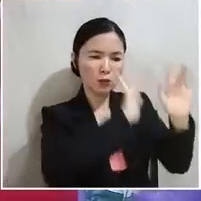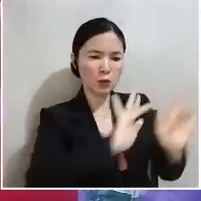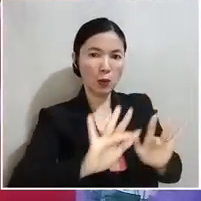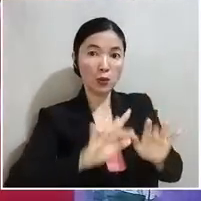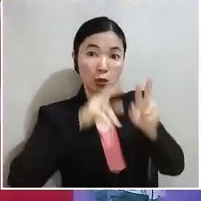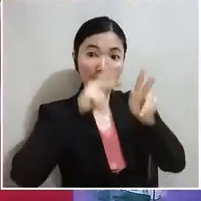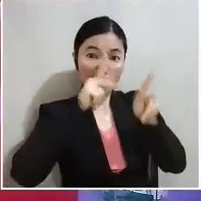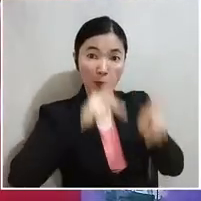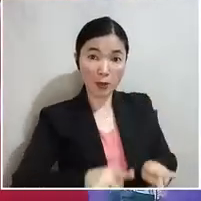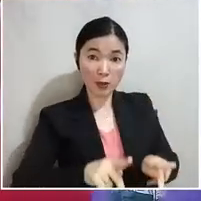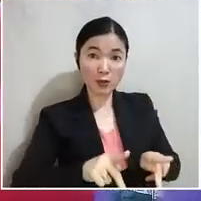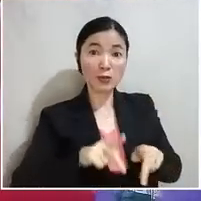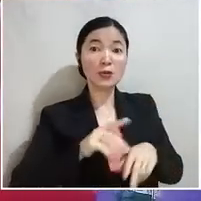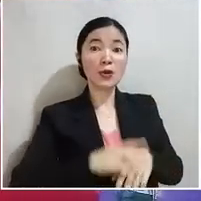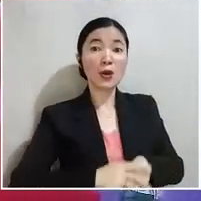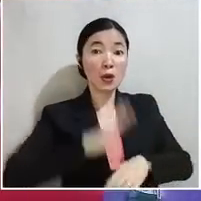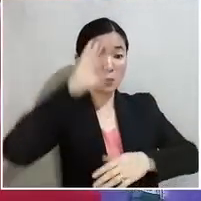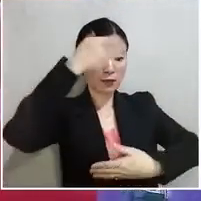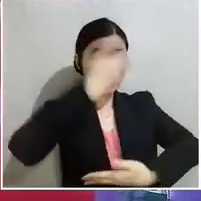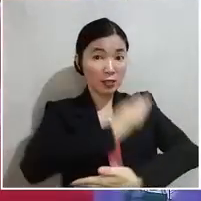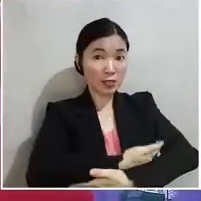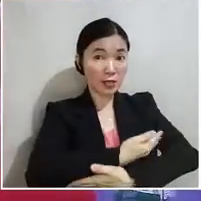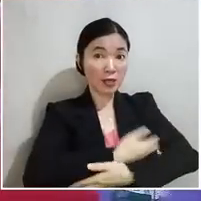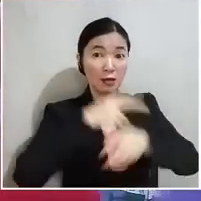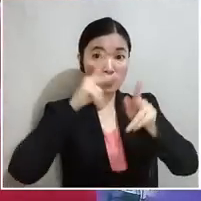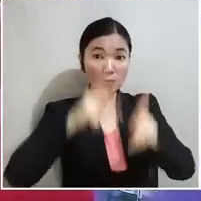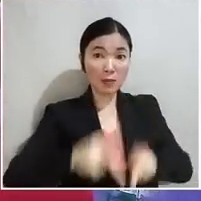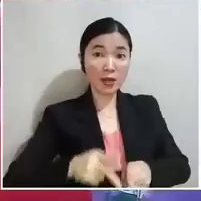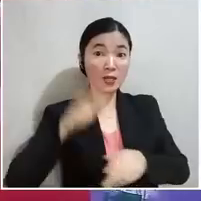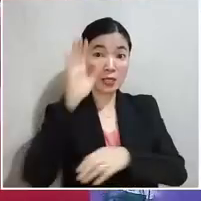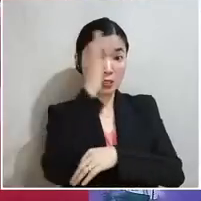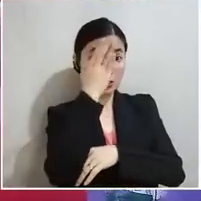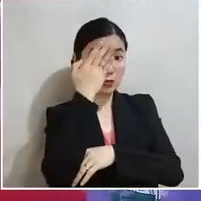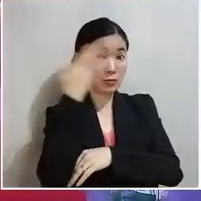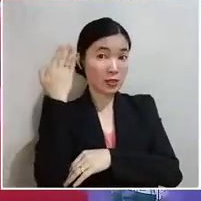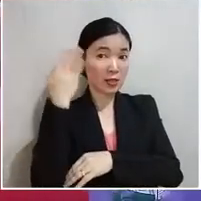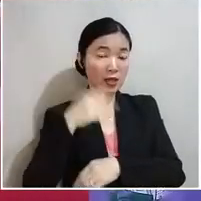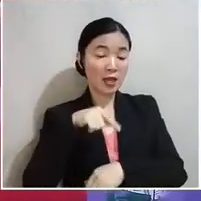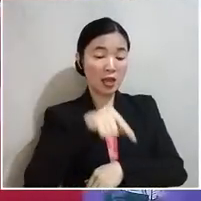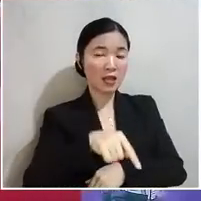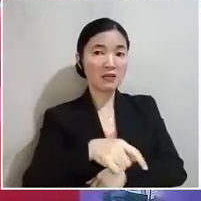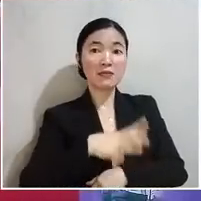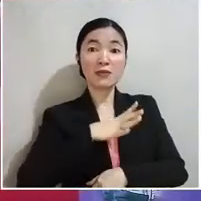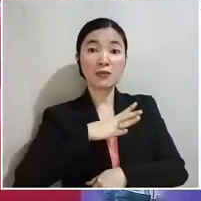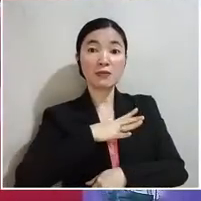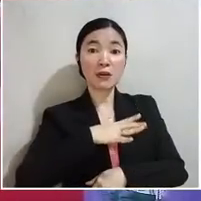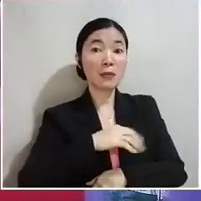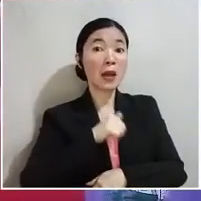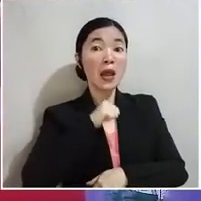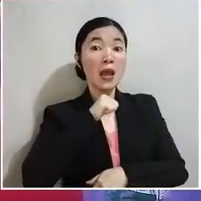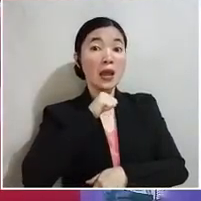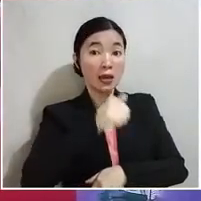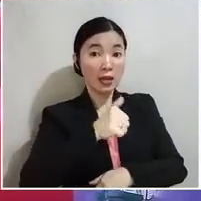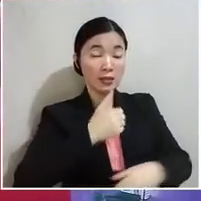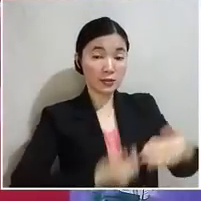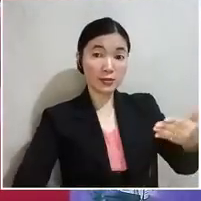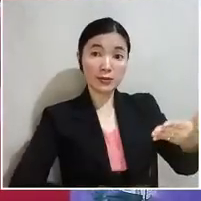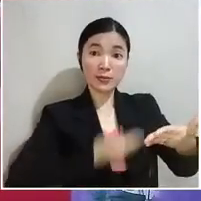the Son of Man is betrayed. It would be better for that man if he